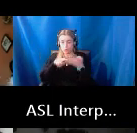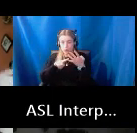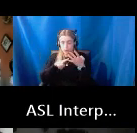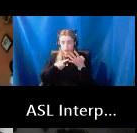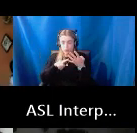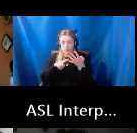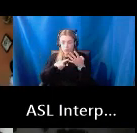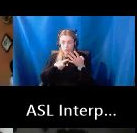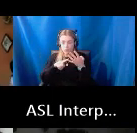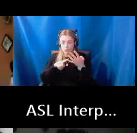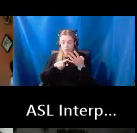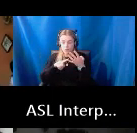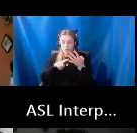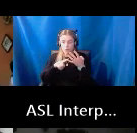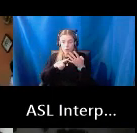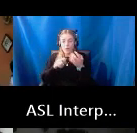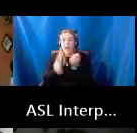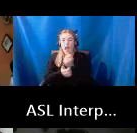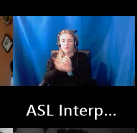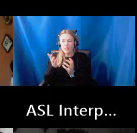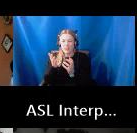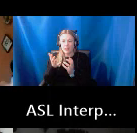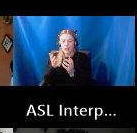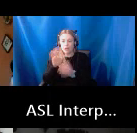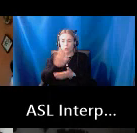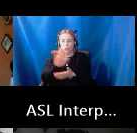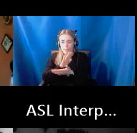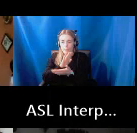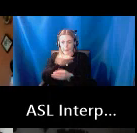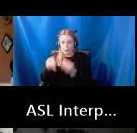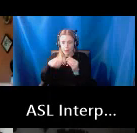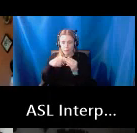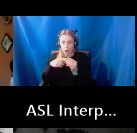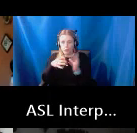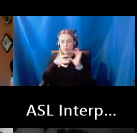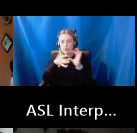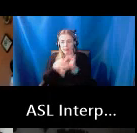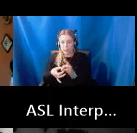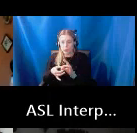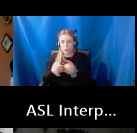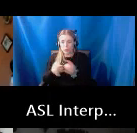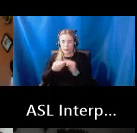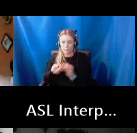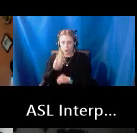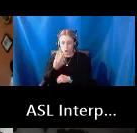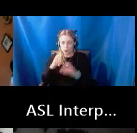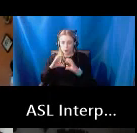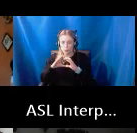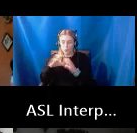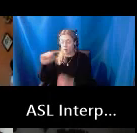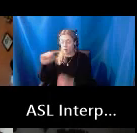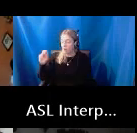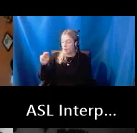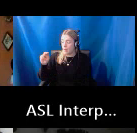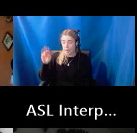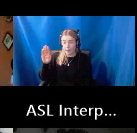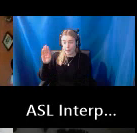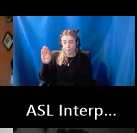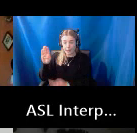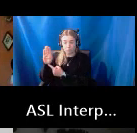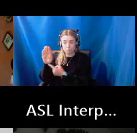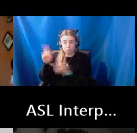about is all going to be grounded in your annotated bibliography, which you've already done. You've already practiced that.